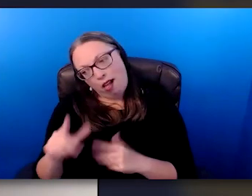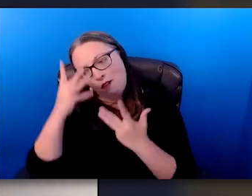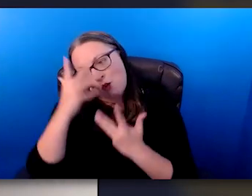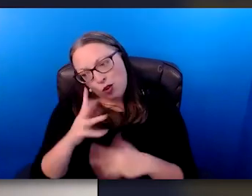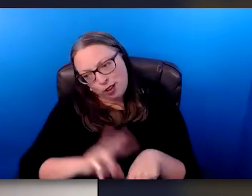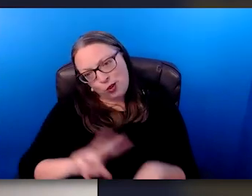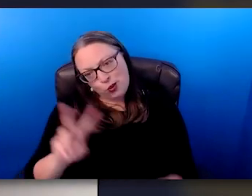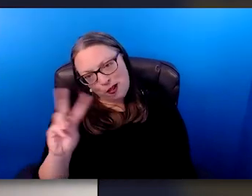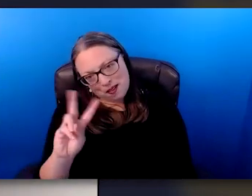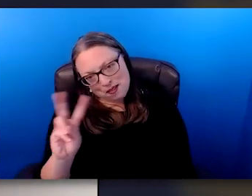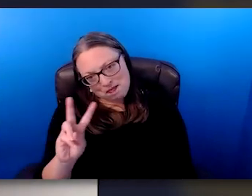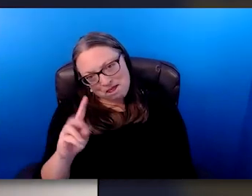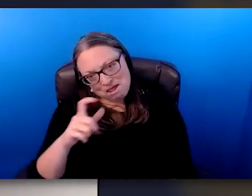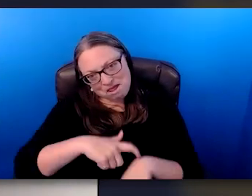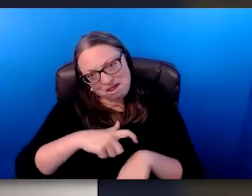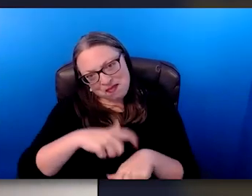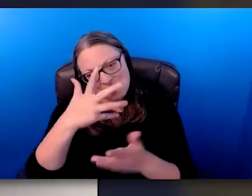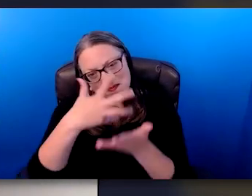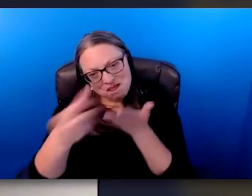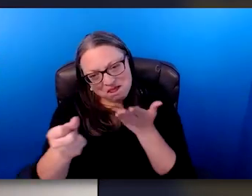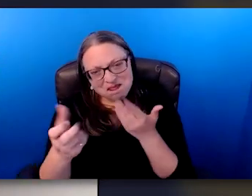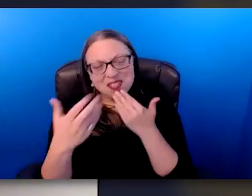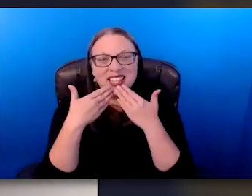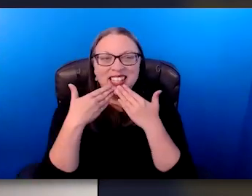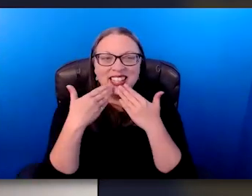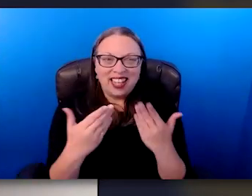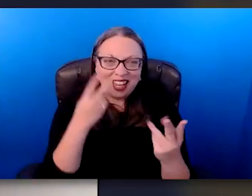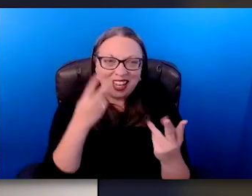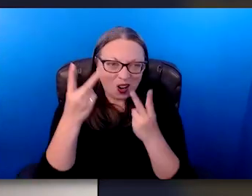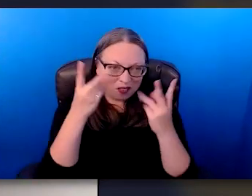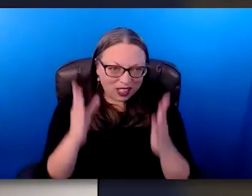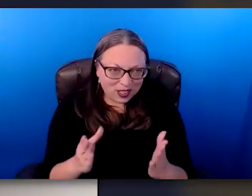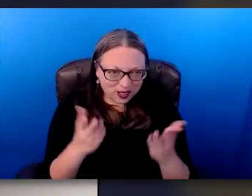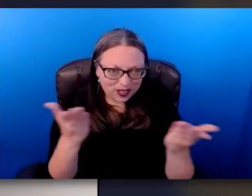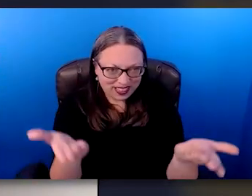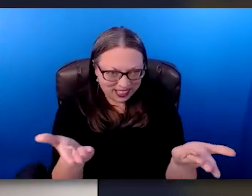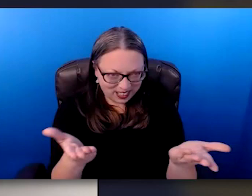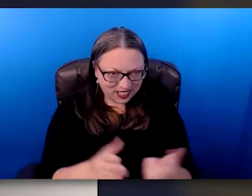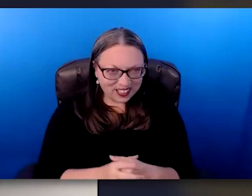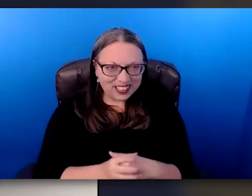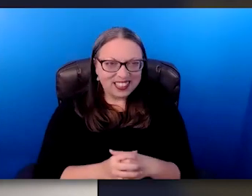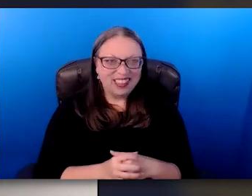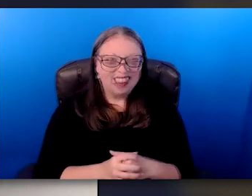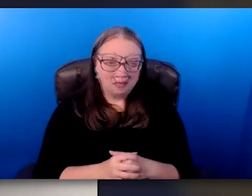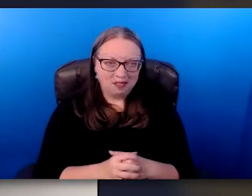2:00 and we're out of time. I want to thank our guests here.